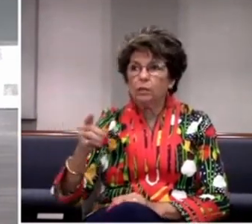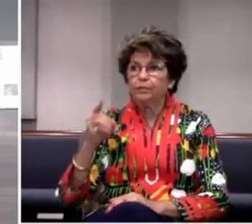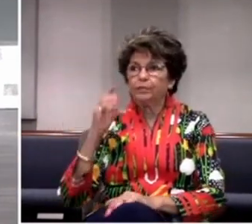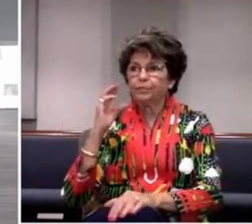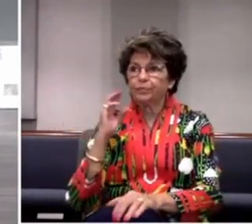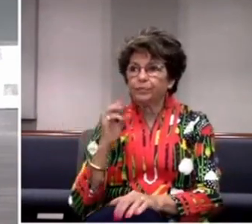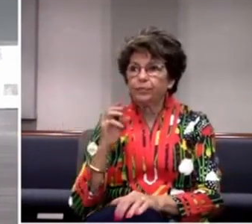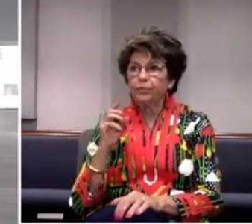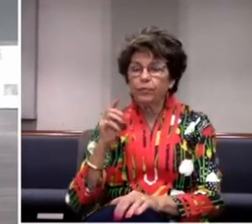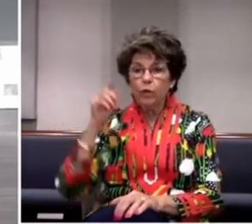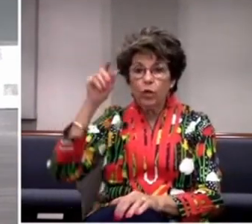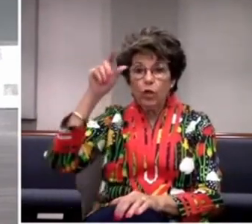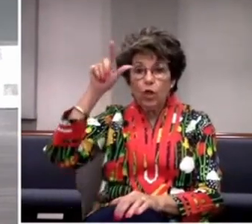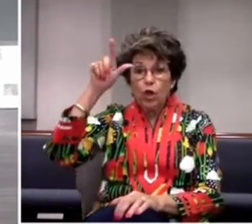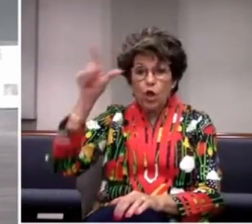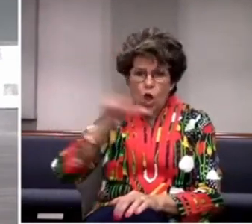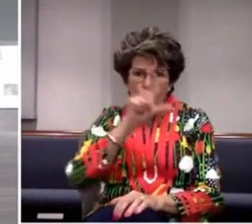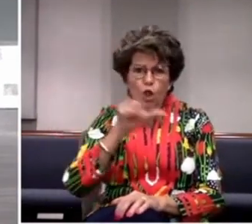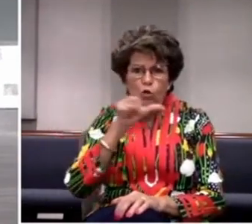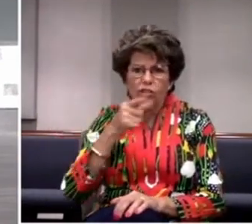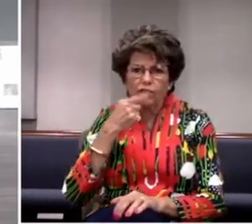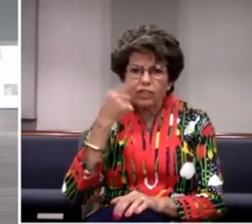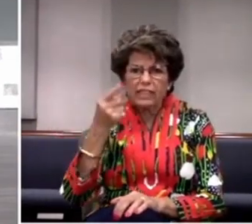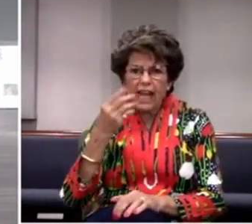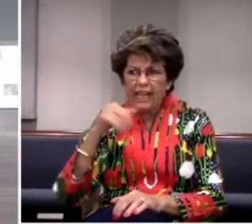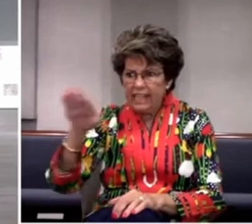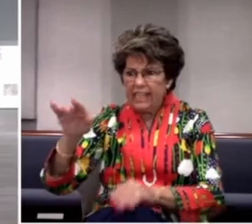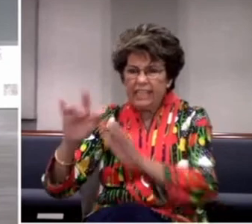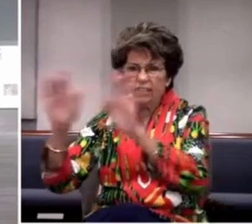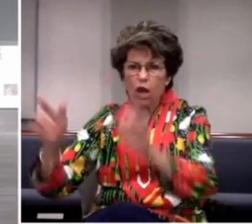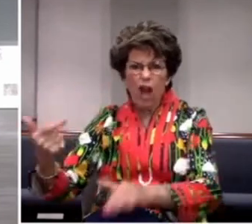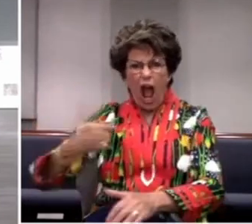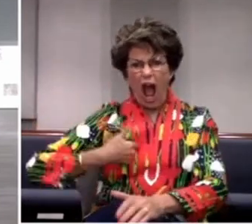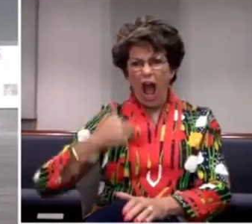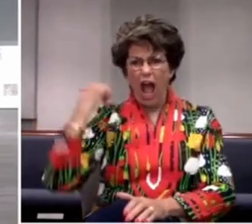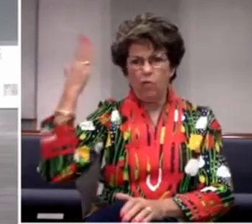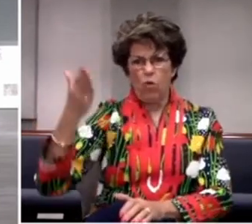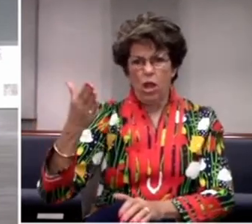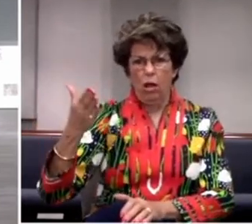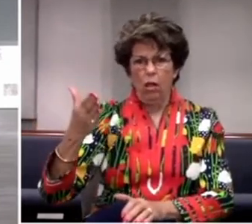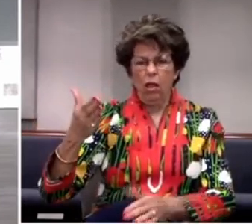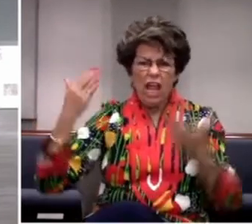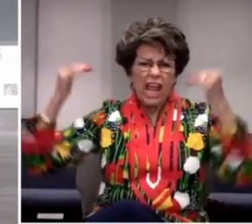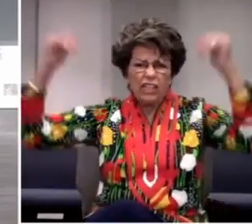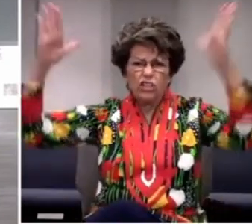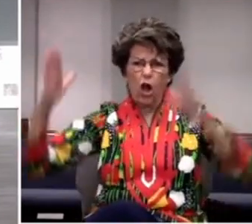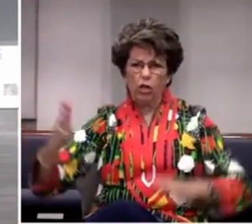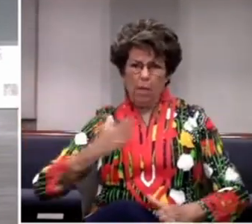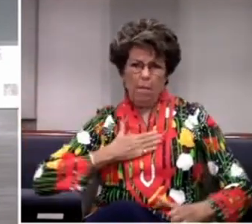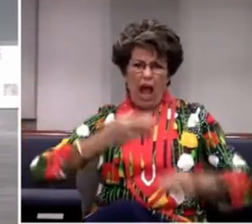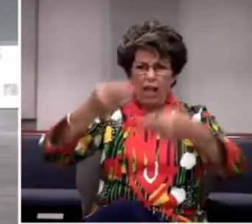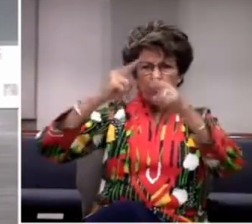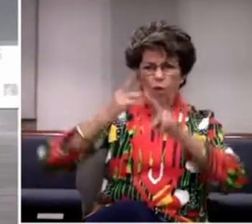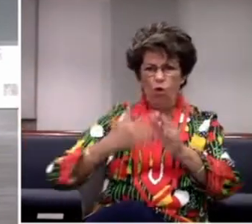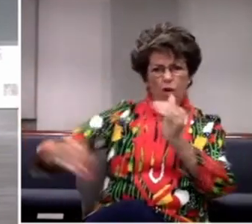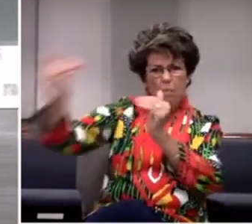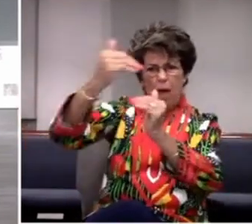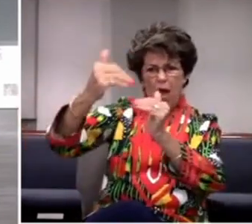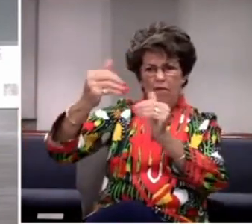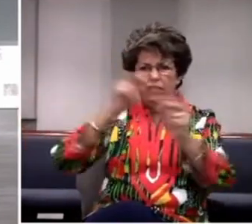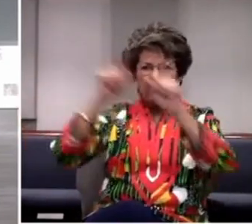Lucifer said in his heart, I will ascend into heaven. I will exalt my throne above the stars of